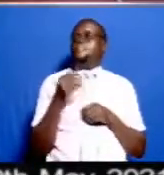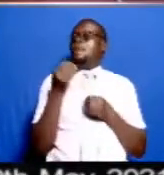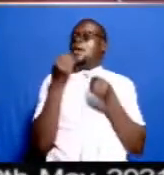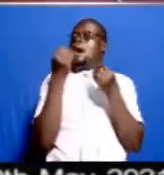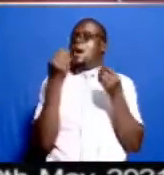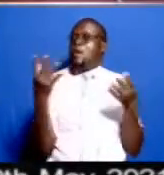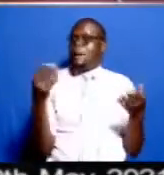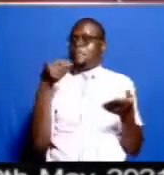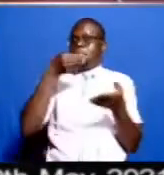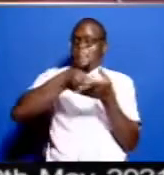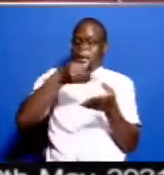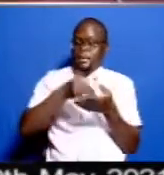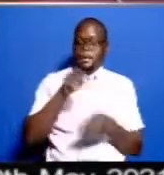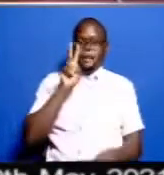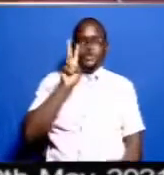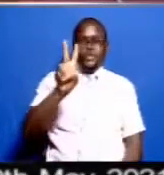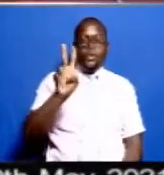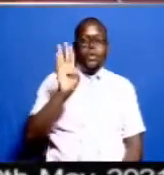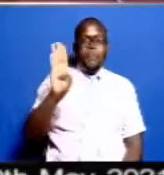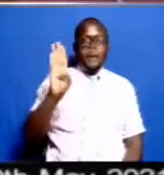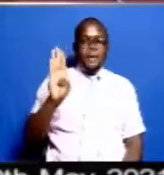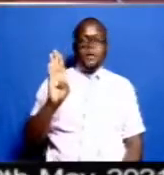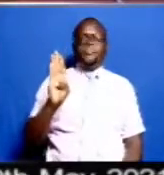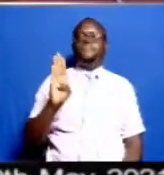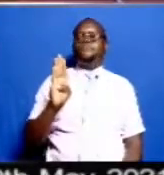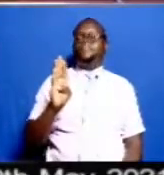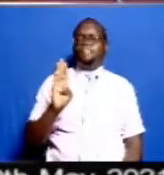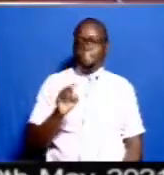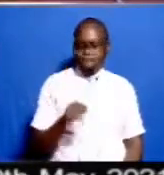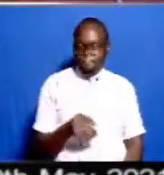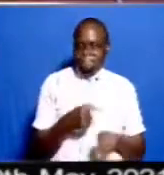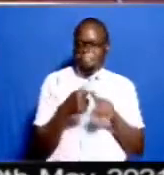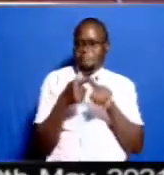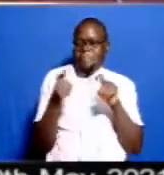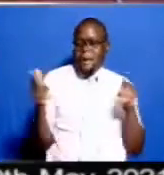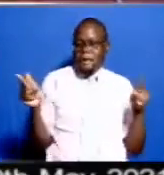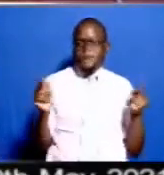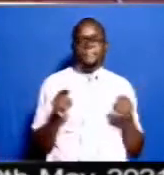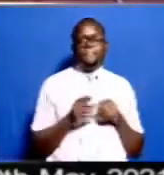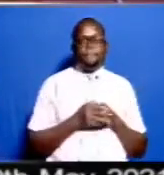but under seed amount of 2 billion set aside. However,